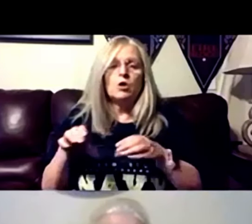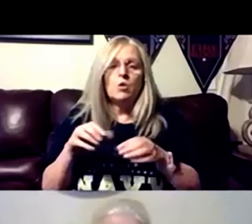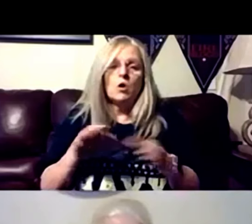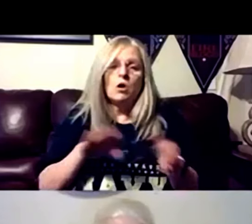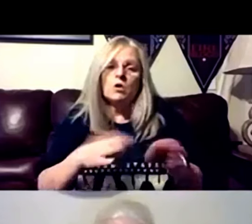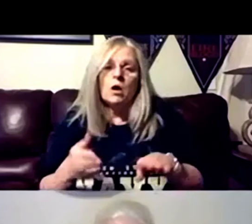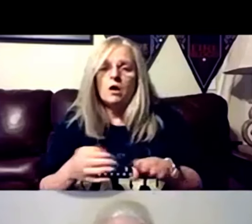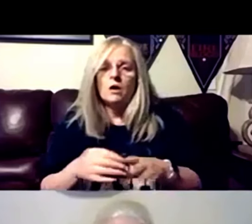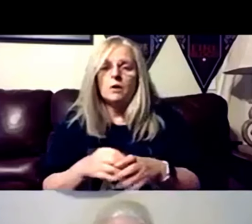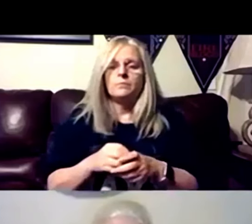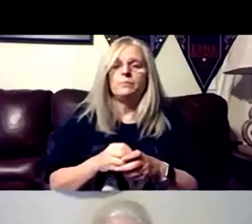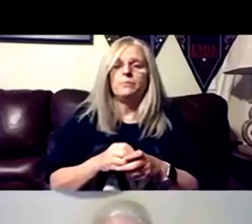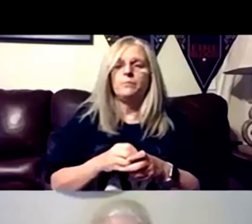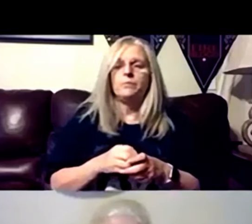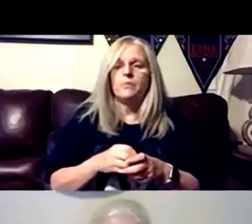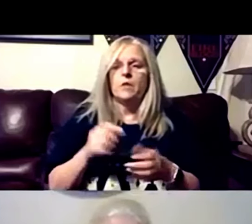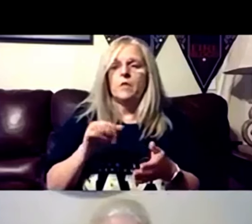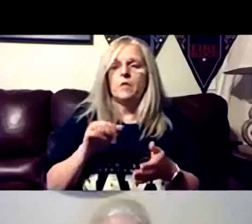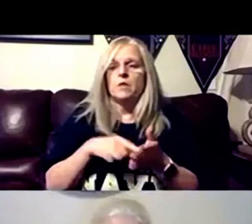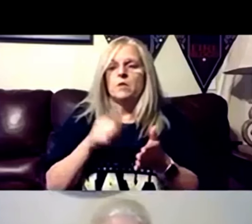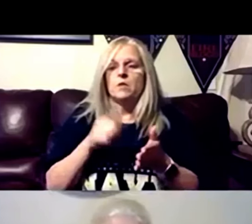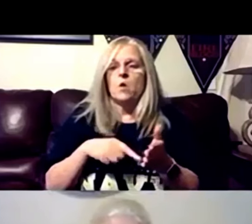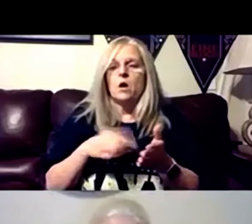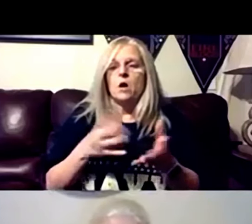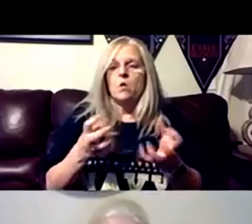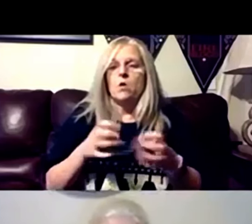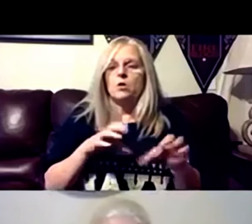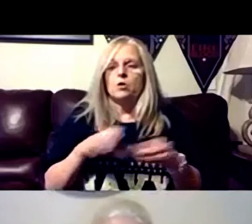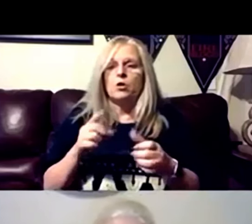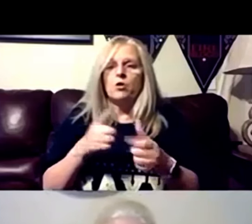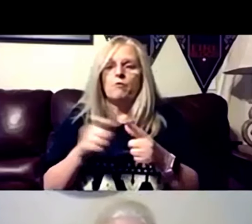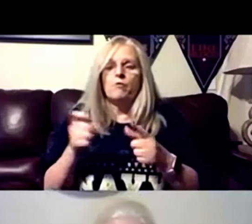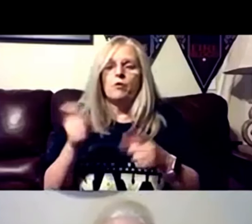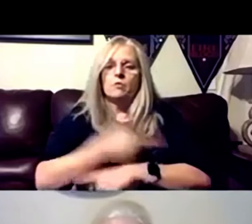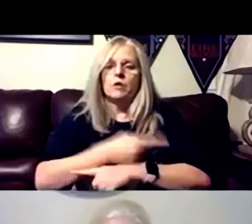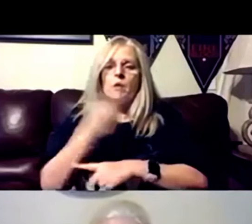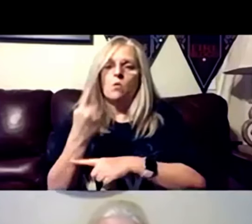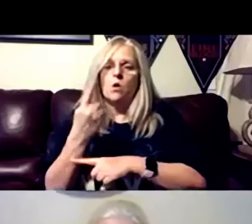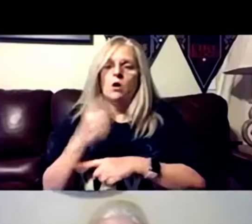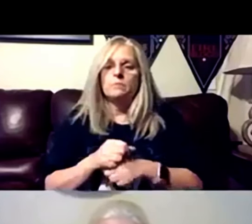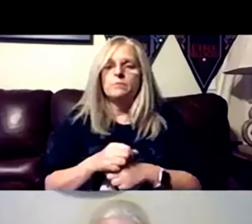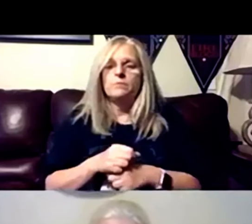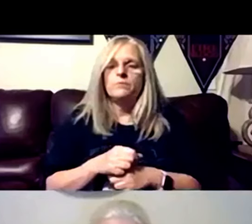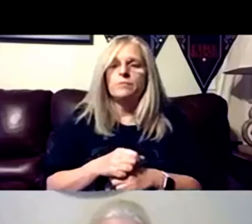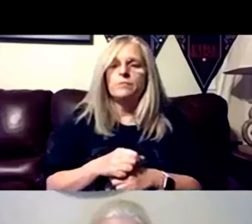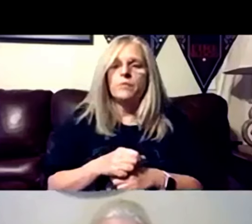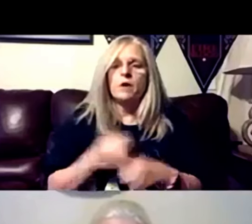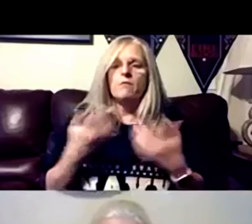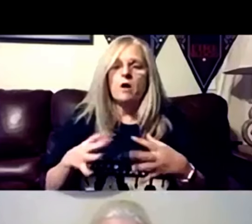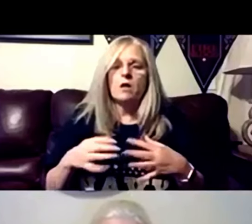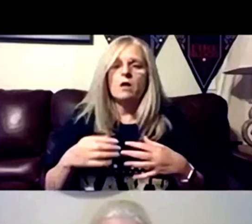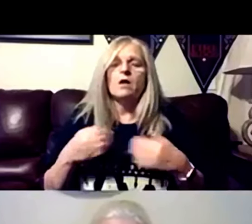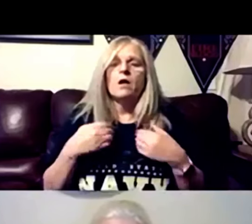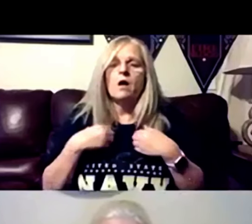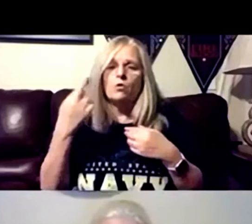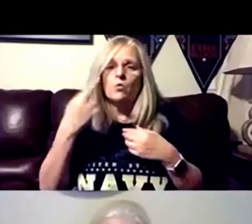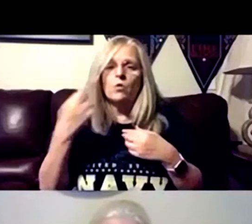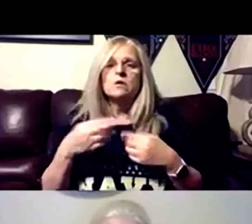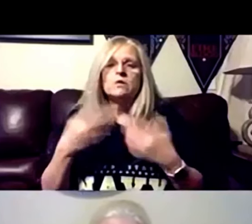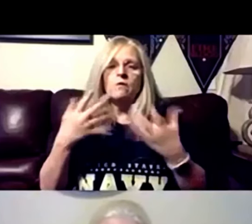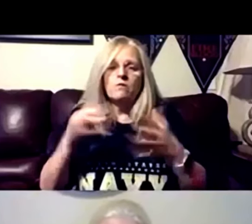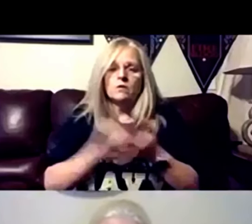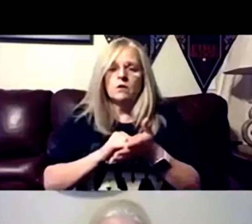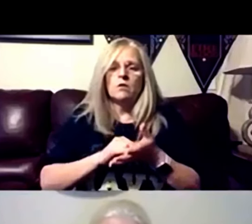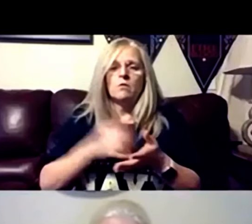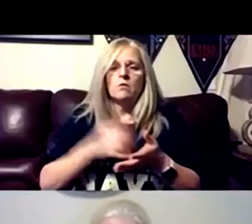is what I set out to do from day one, and finally have the opportunity to accomplish it because of ONPASSIVE. You